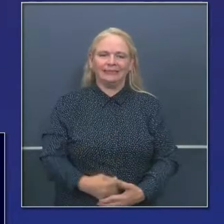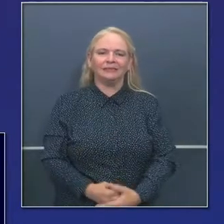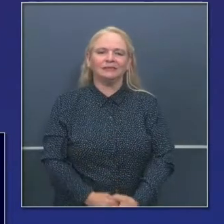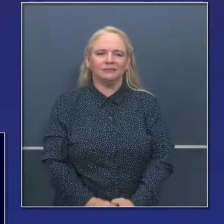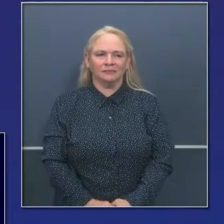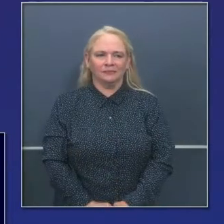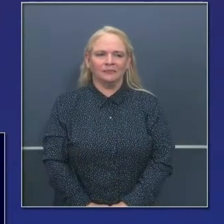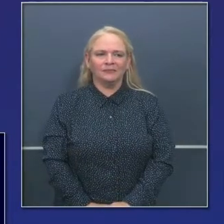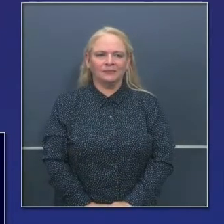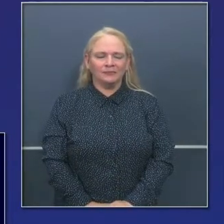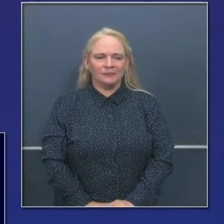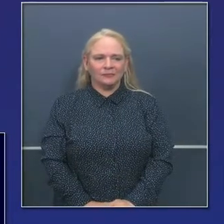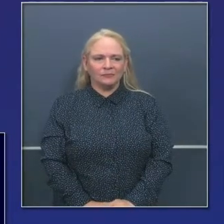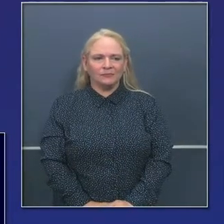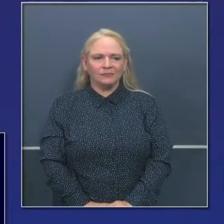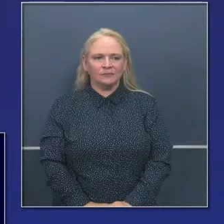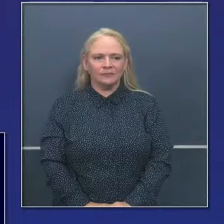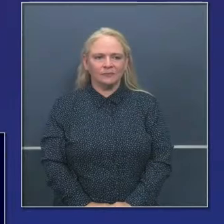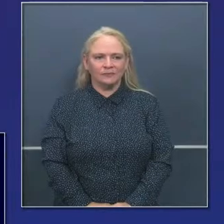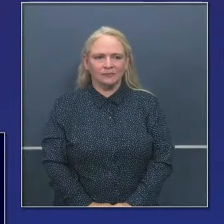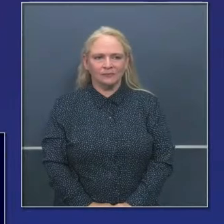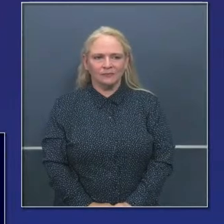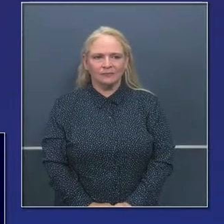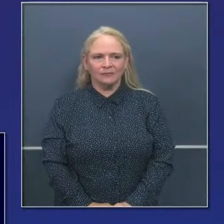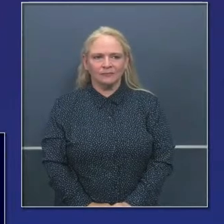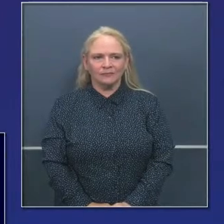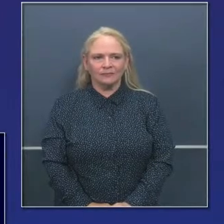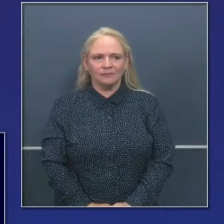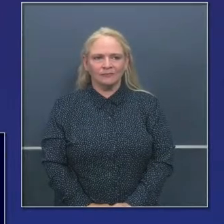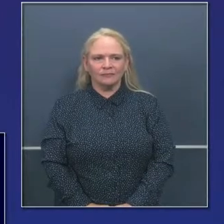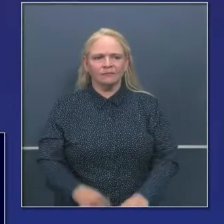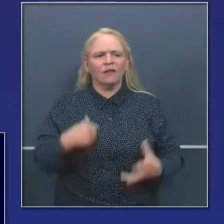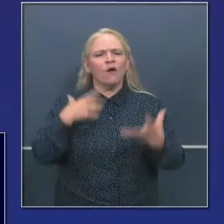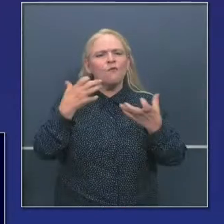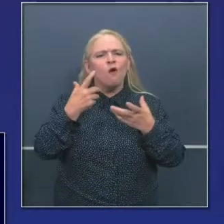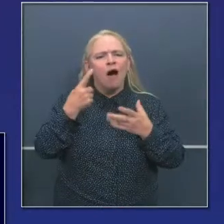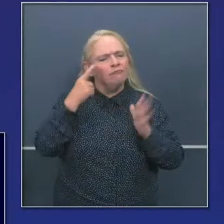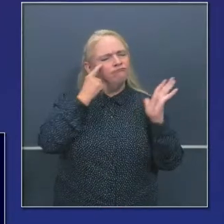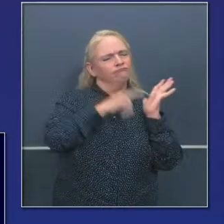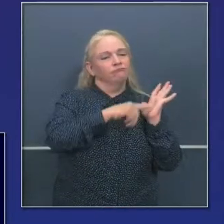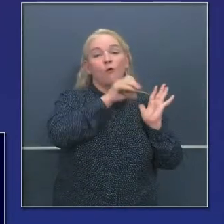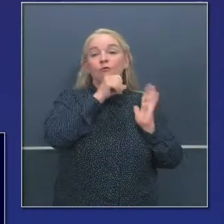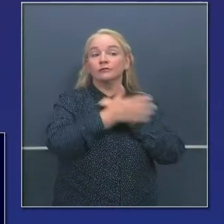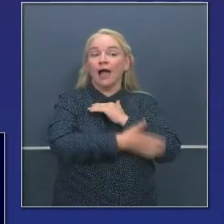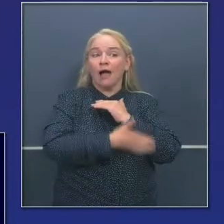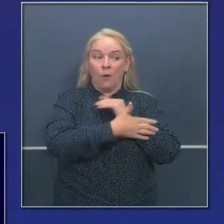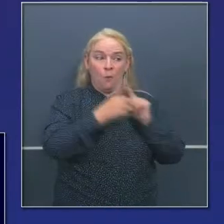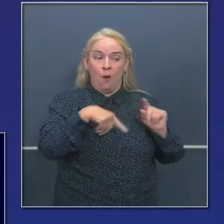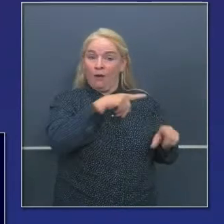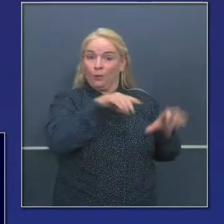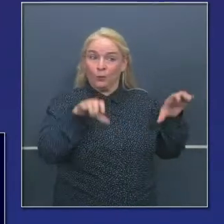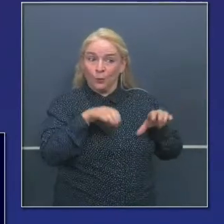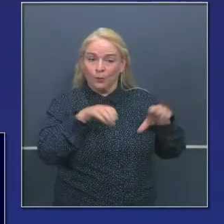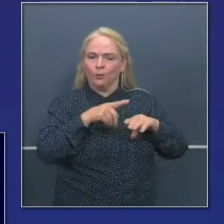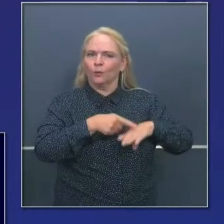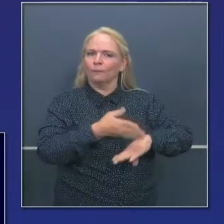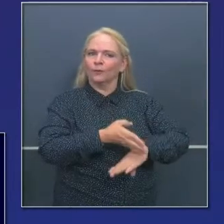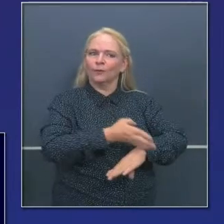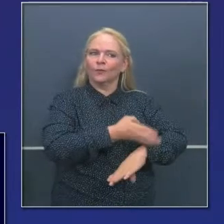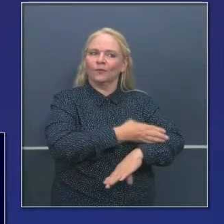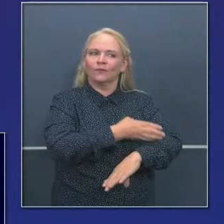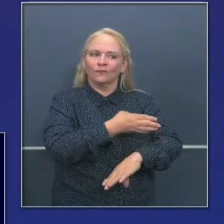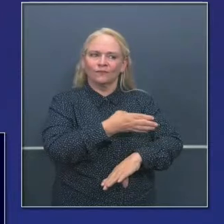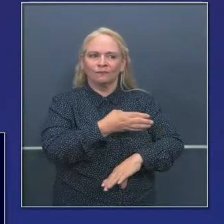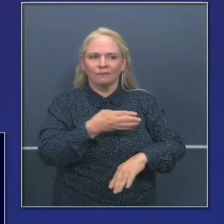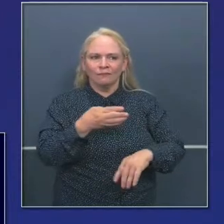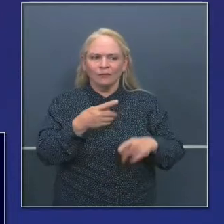the incredible progress we've seen as it relates to Orange County's move and the work local beaches and Huntington